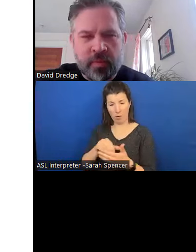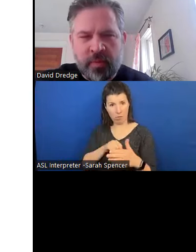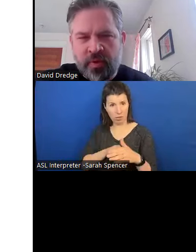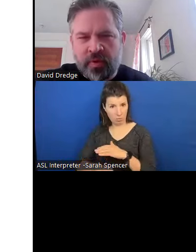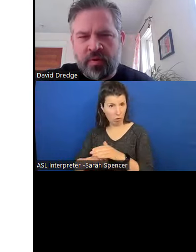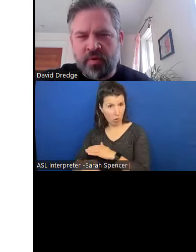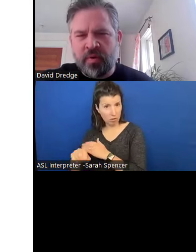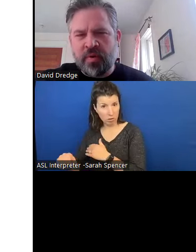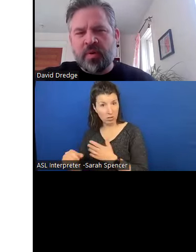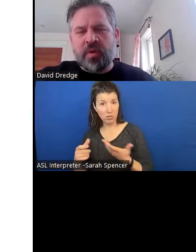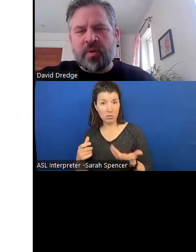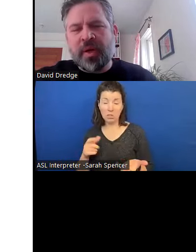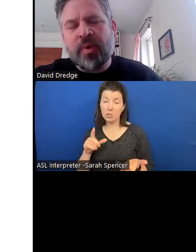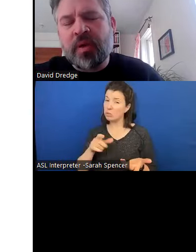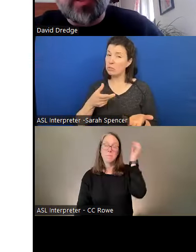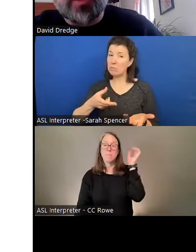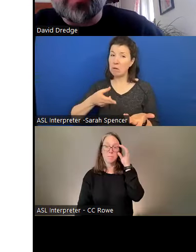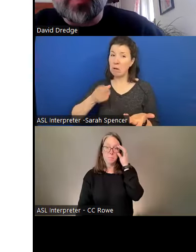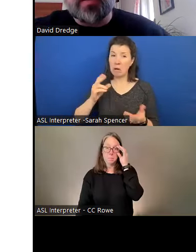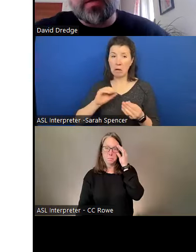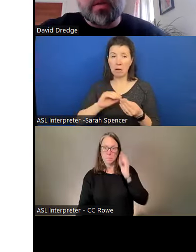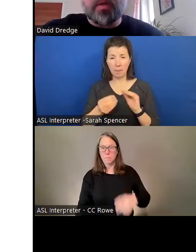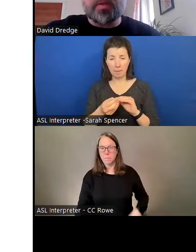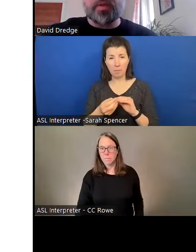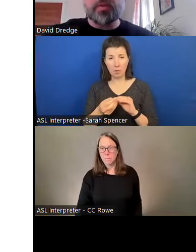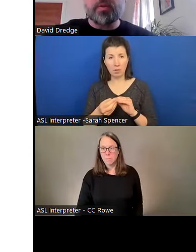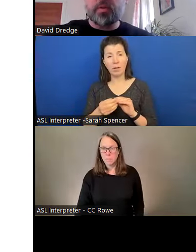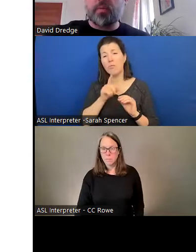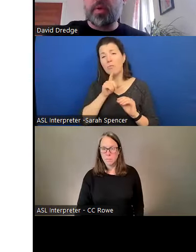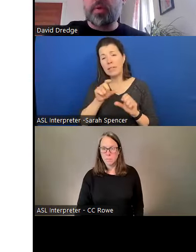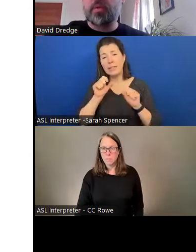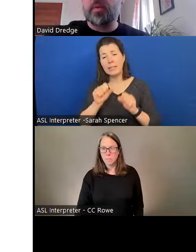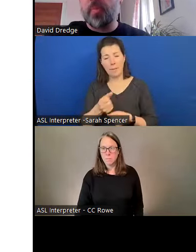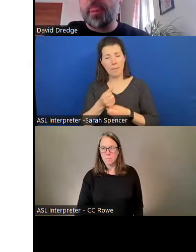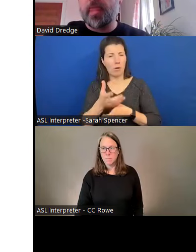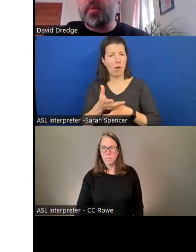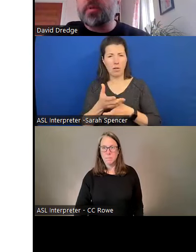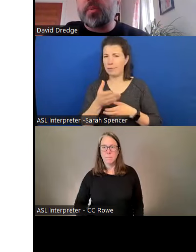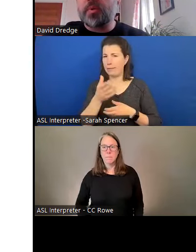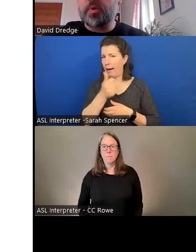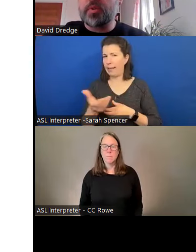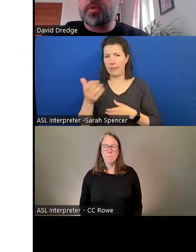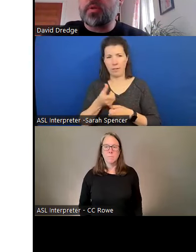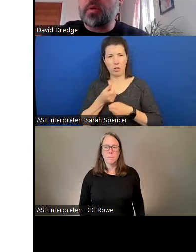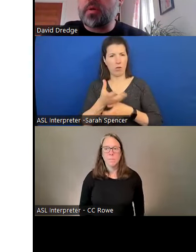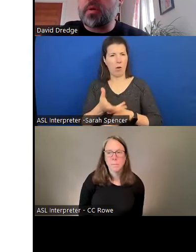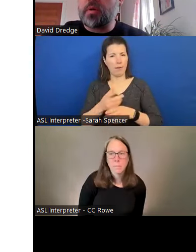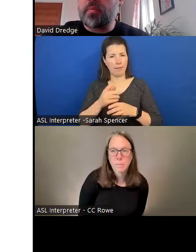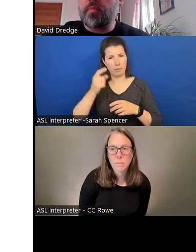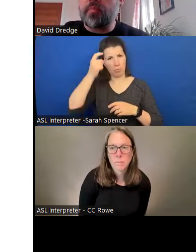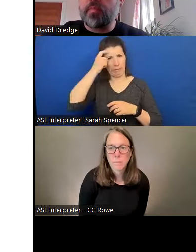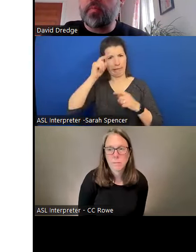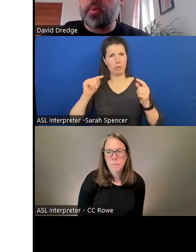for some of this stuff. And it really can be caused by anything that causes injury to the brain. The most common ones